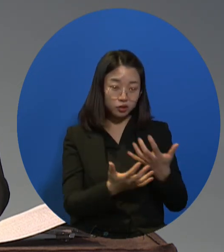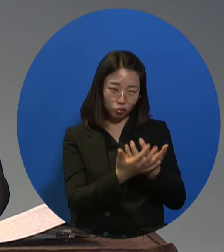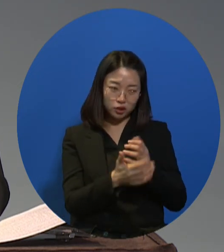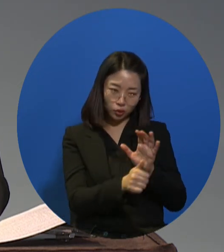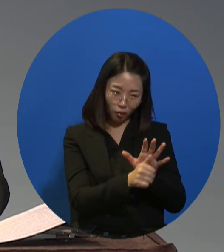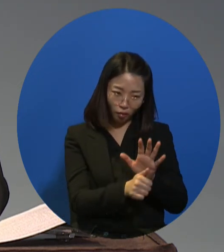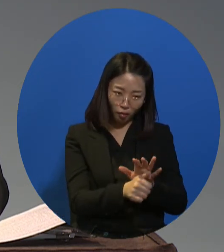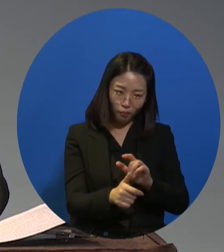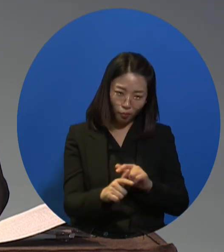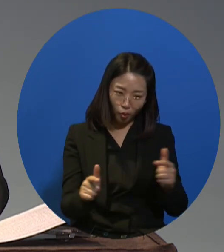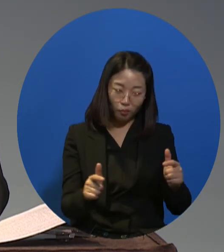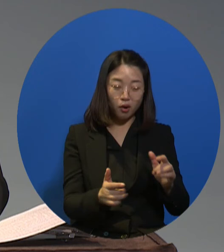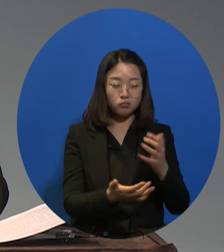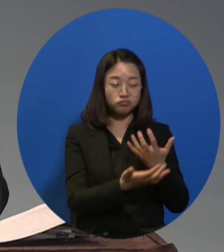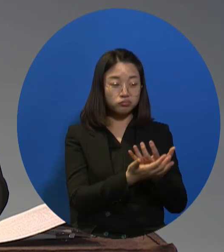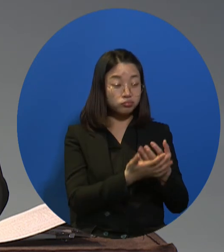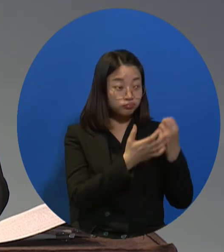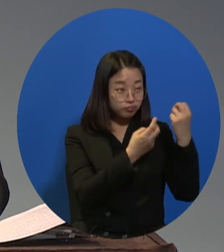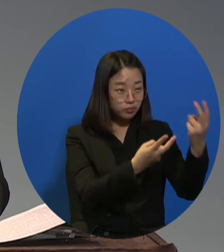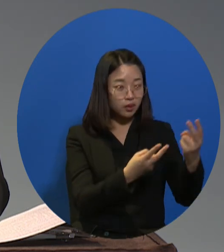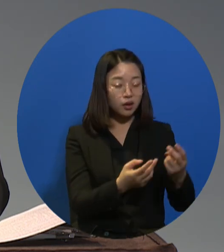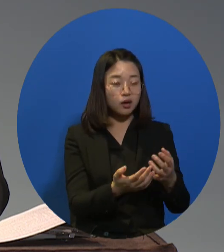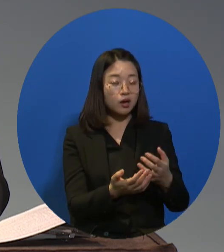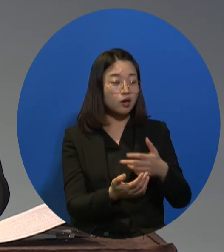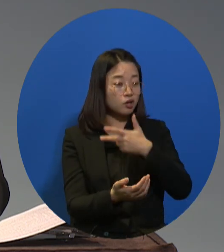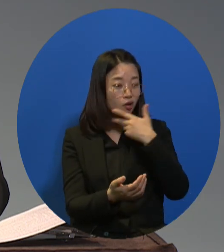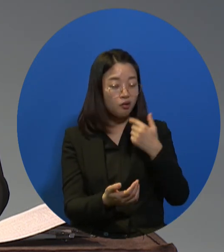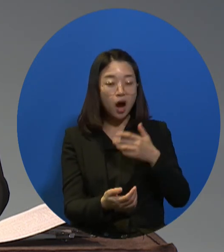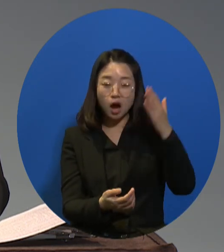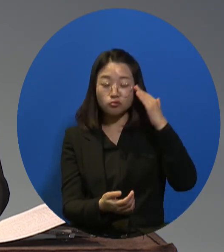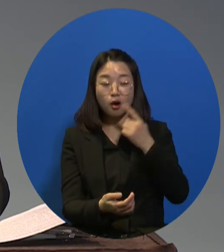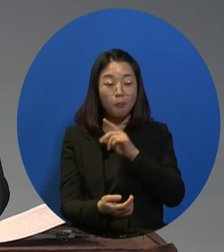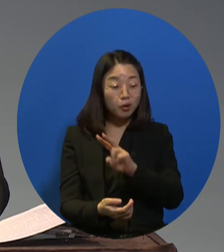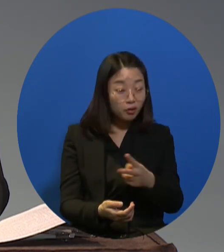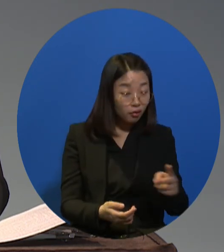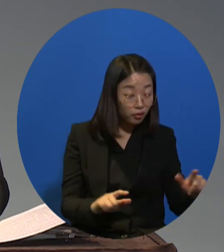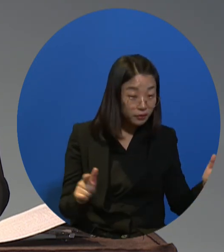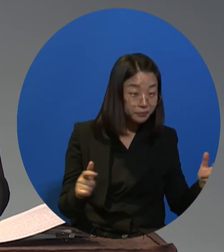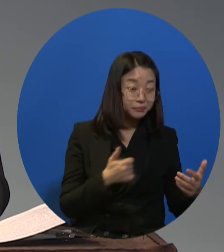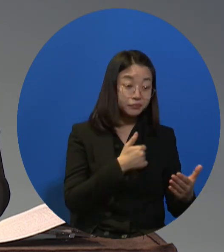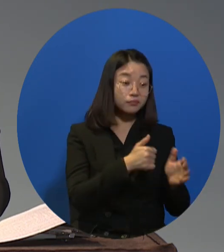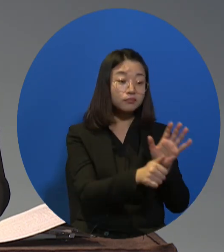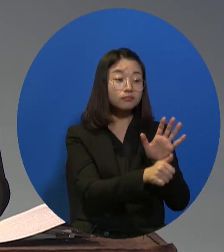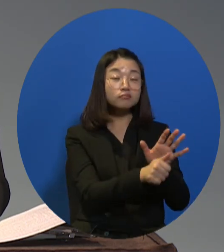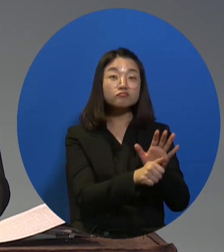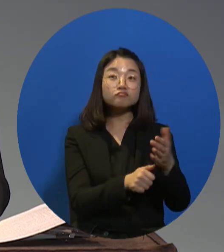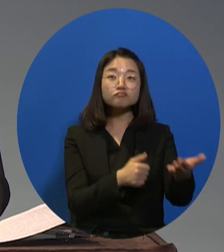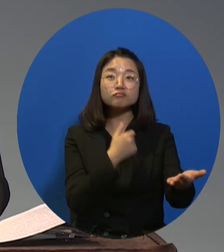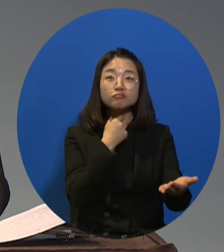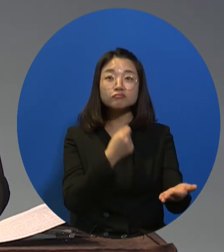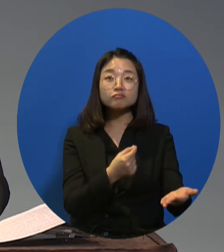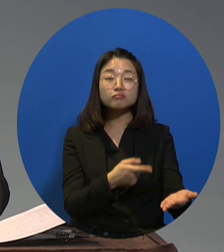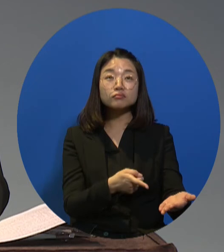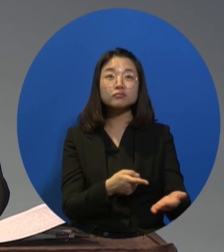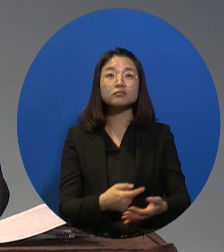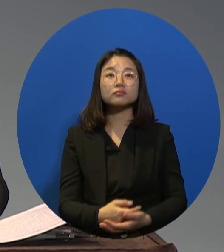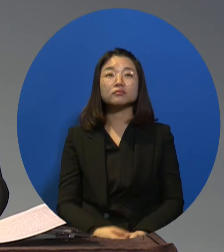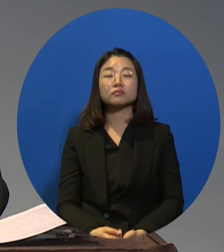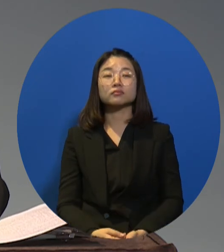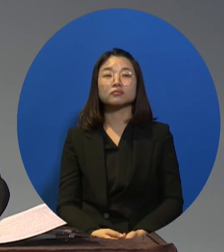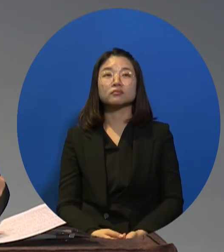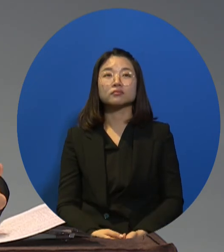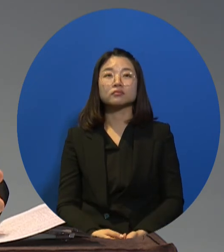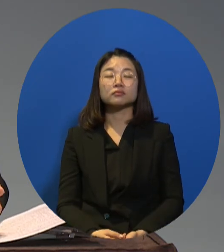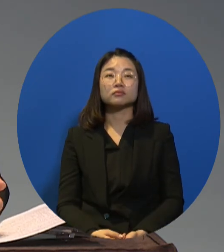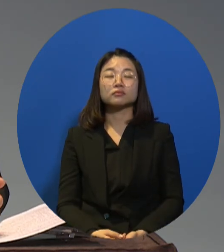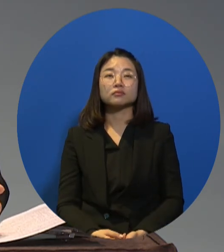For the administrative support, translations, and sending and receipt of different